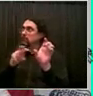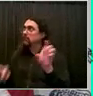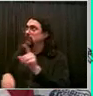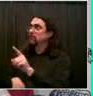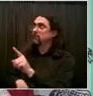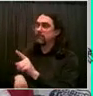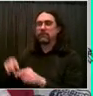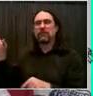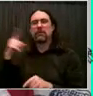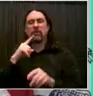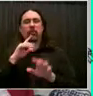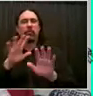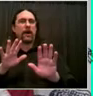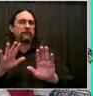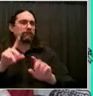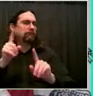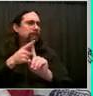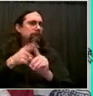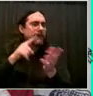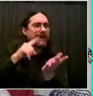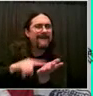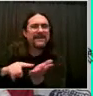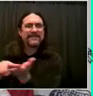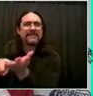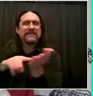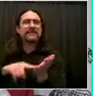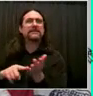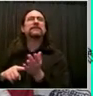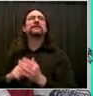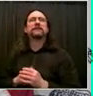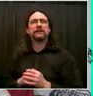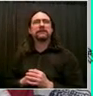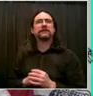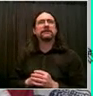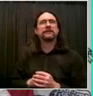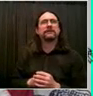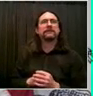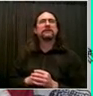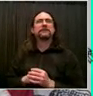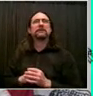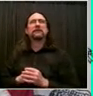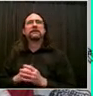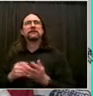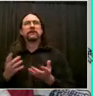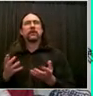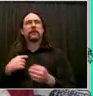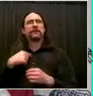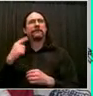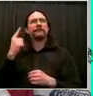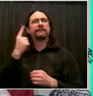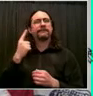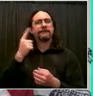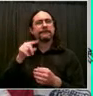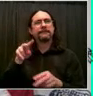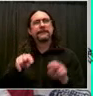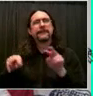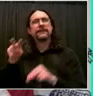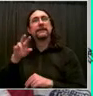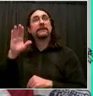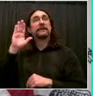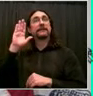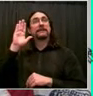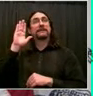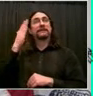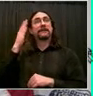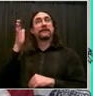vaccination effort in the state is calling county officials gauging support for Governor Cuomo, do you think that what you've